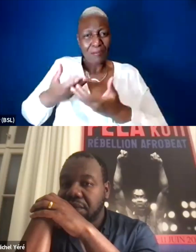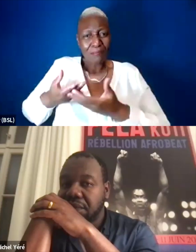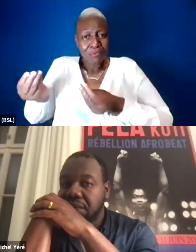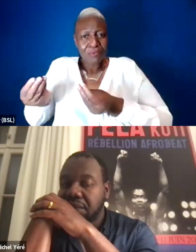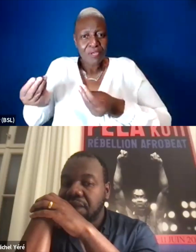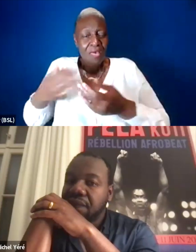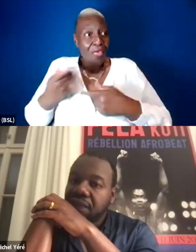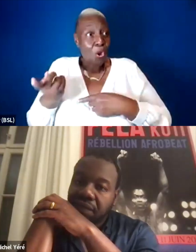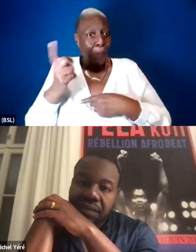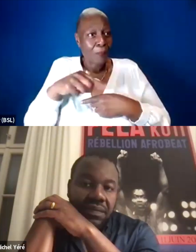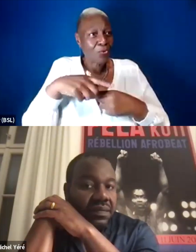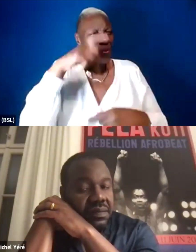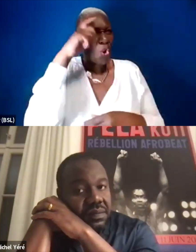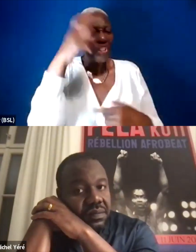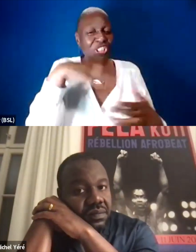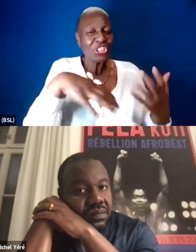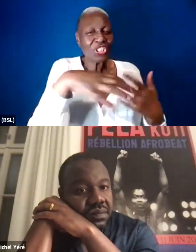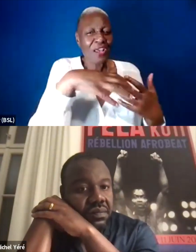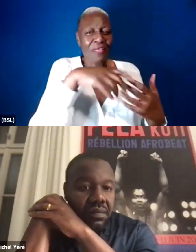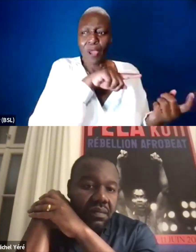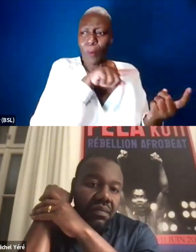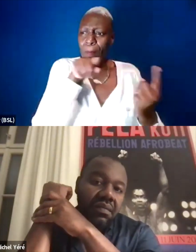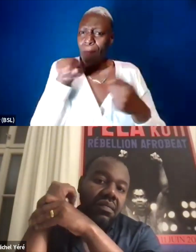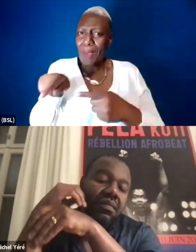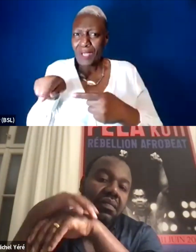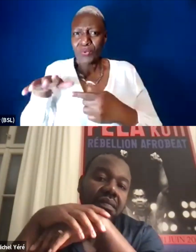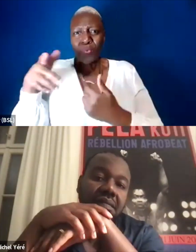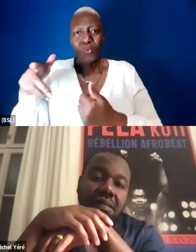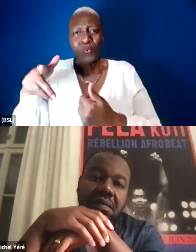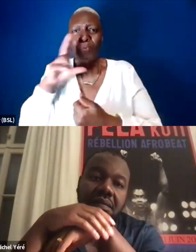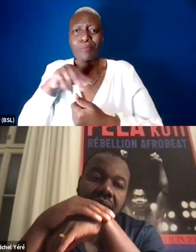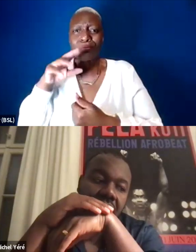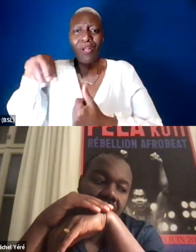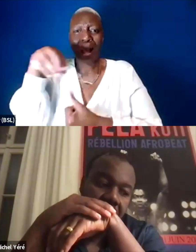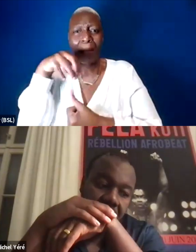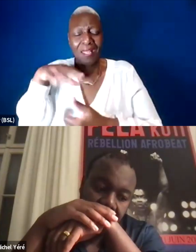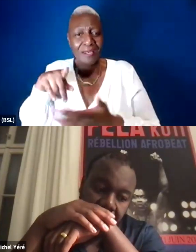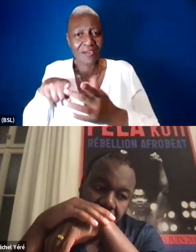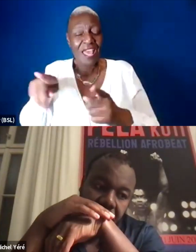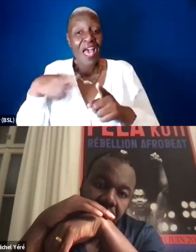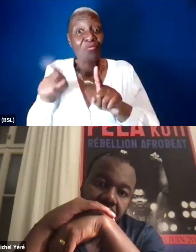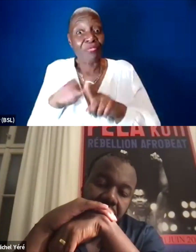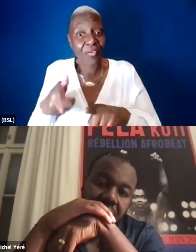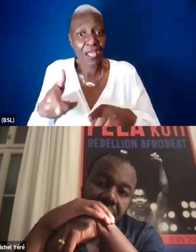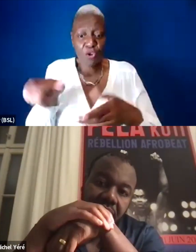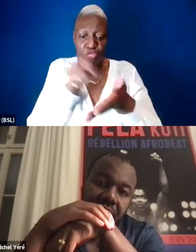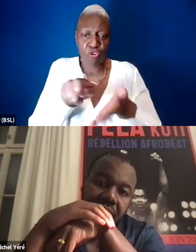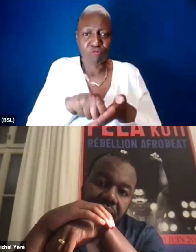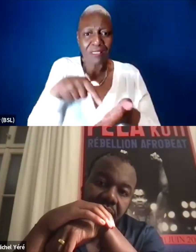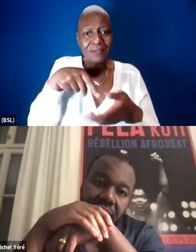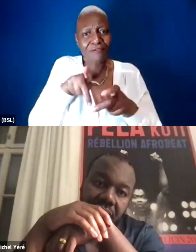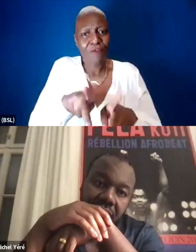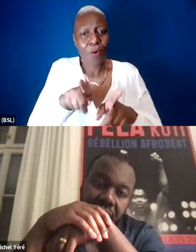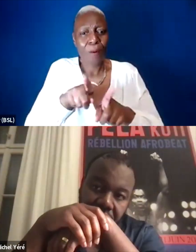being reintroduced to a spoken form of Armenian, and then the literary form that he